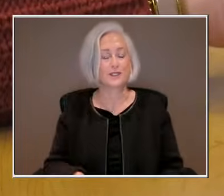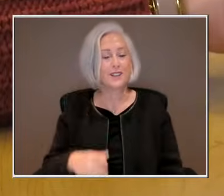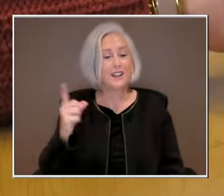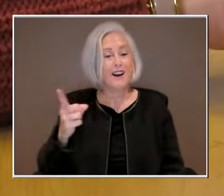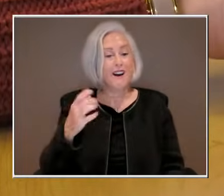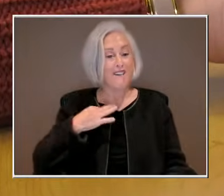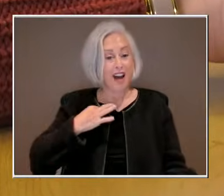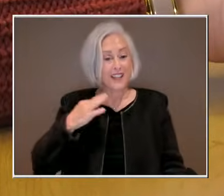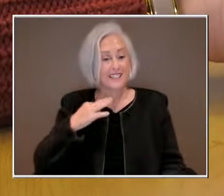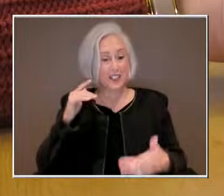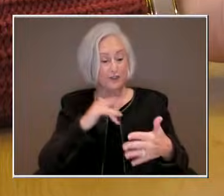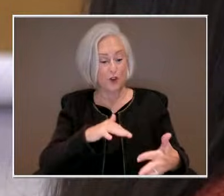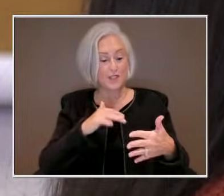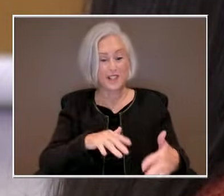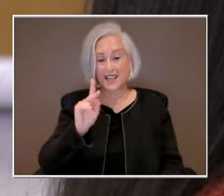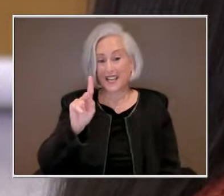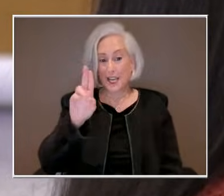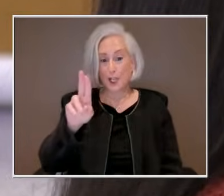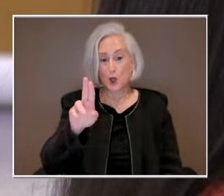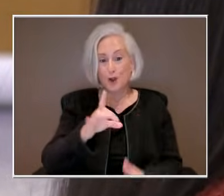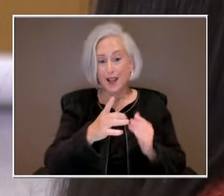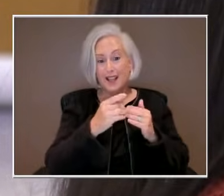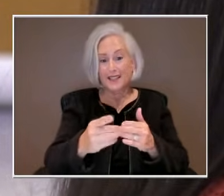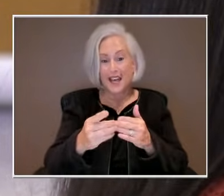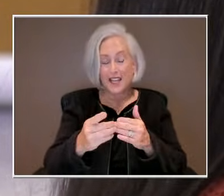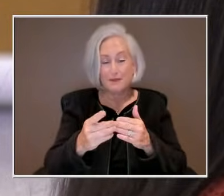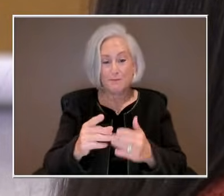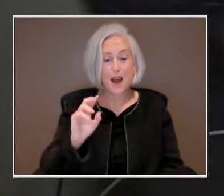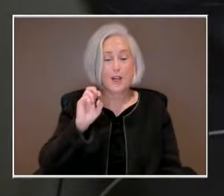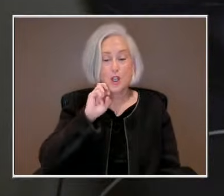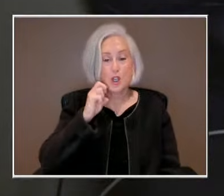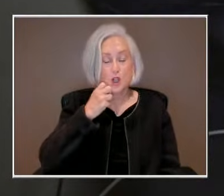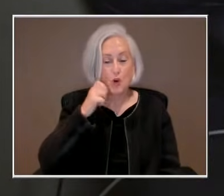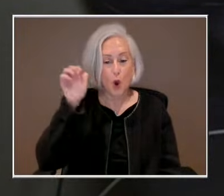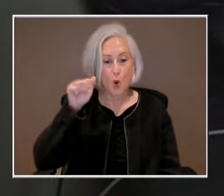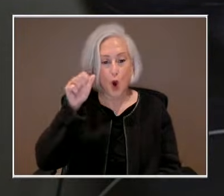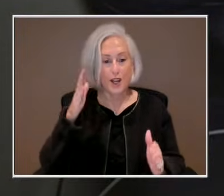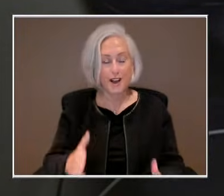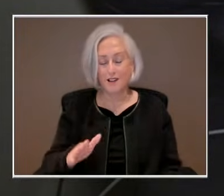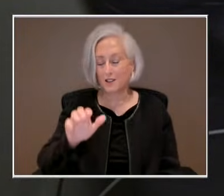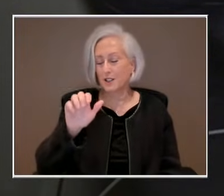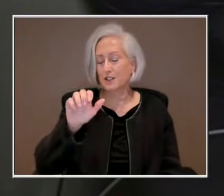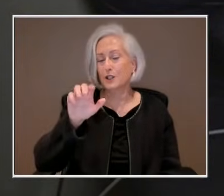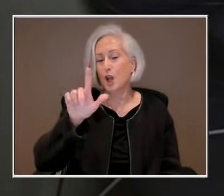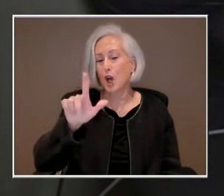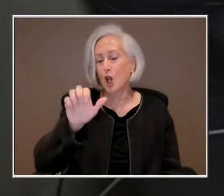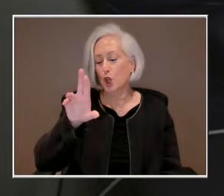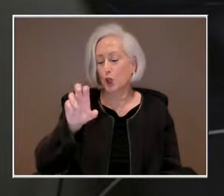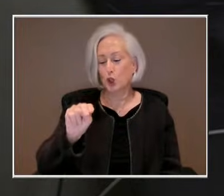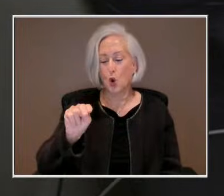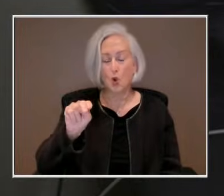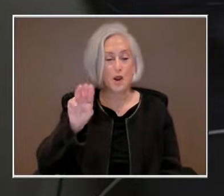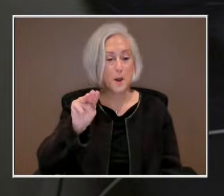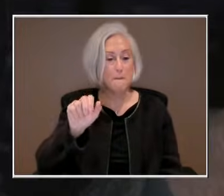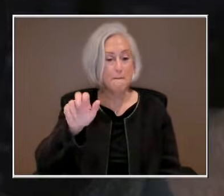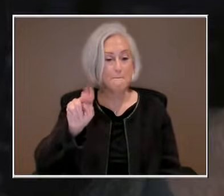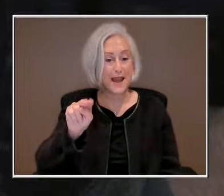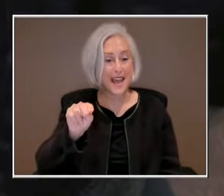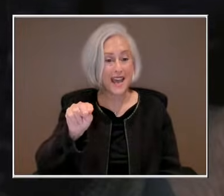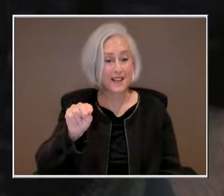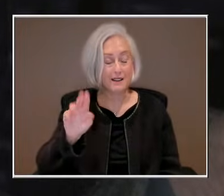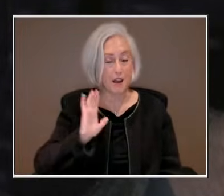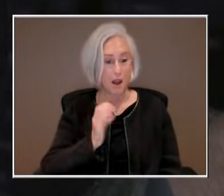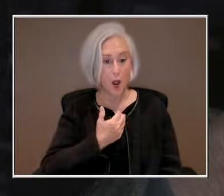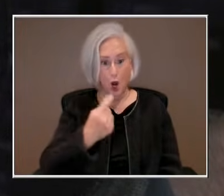Center, led by neuroaudiologist Dr. Lauren Mann. Our brain is wired to hear all the